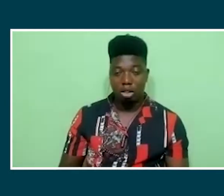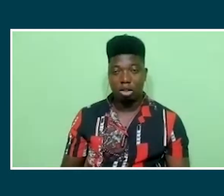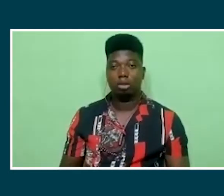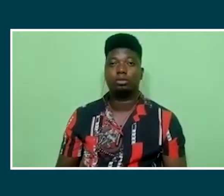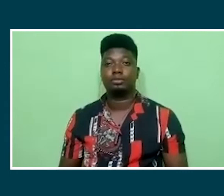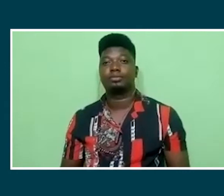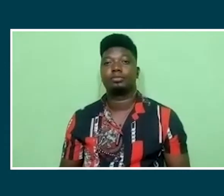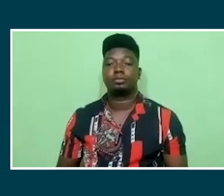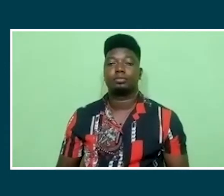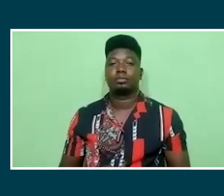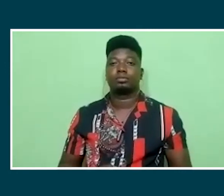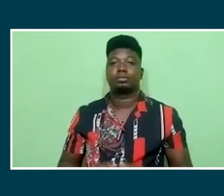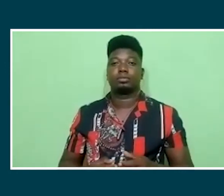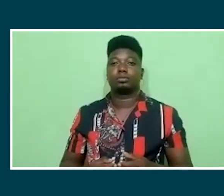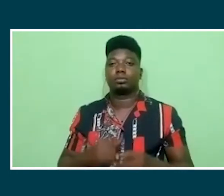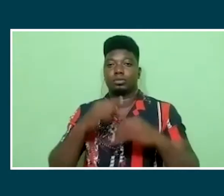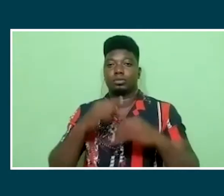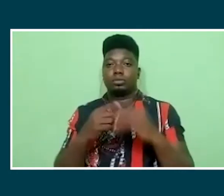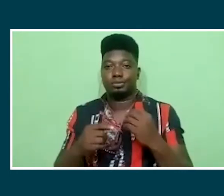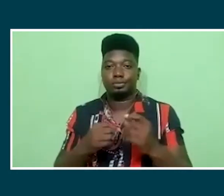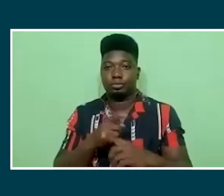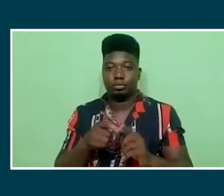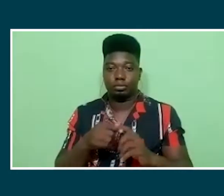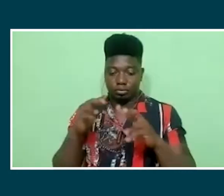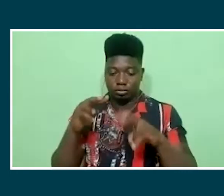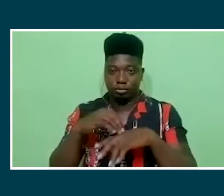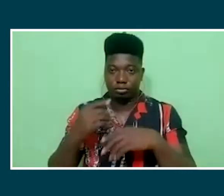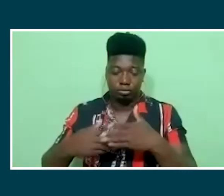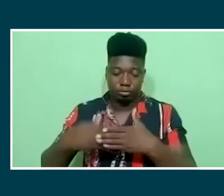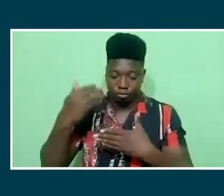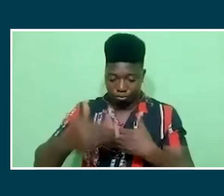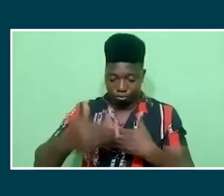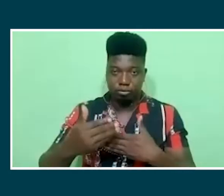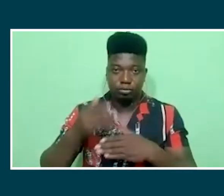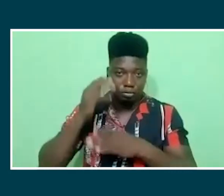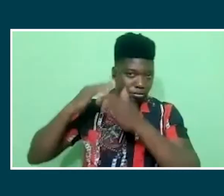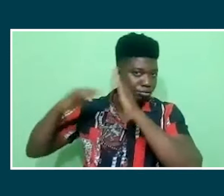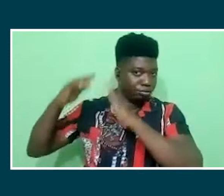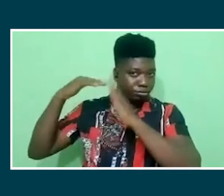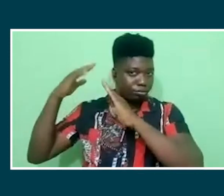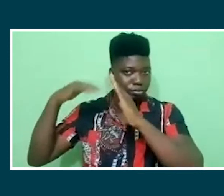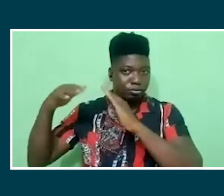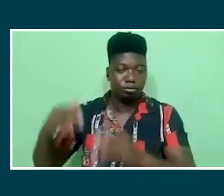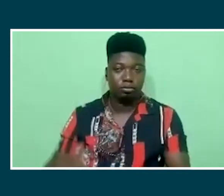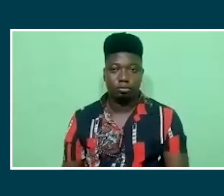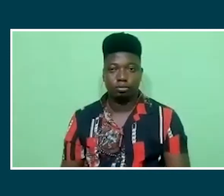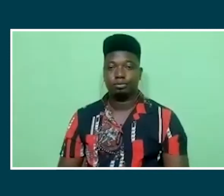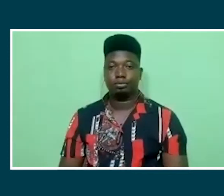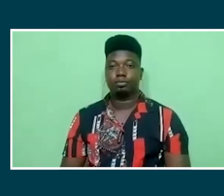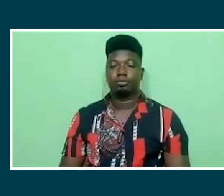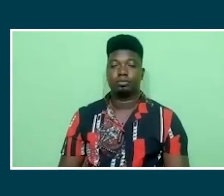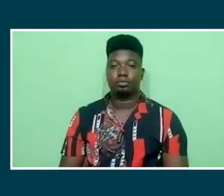about when you are looking at this next generation of men and the way that they are